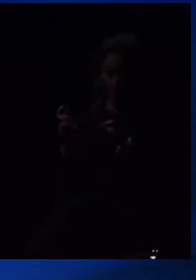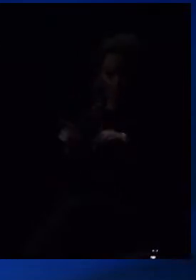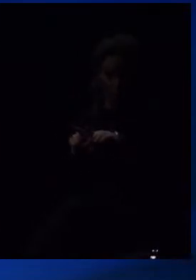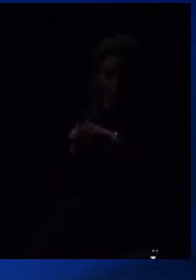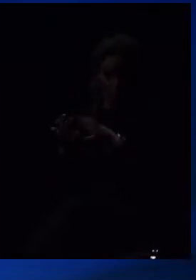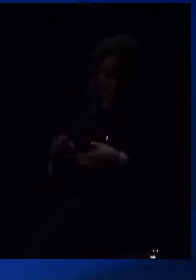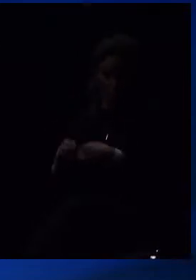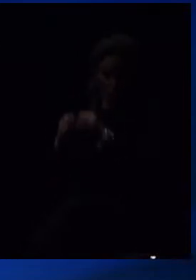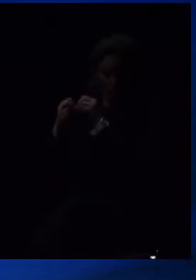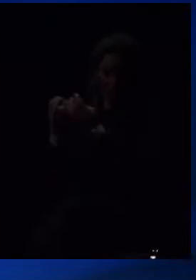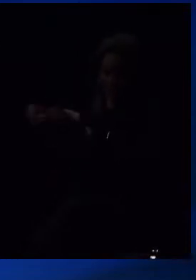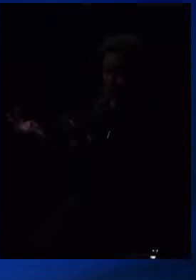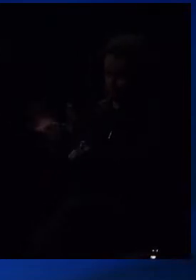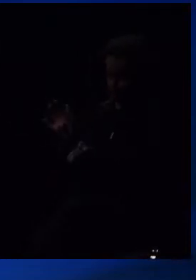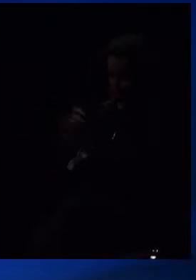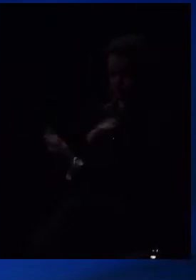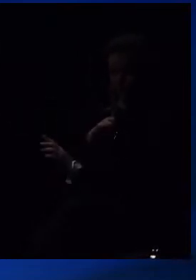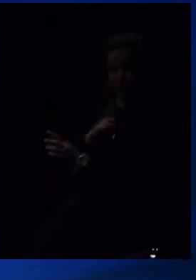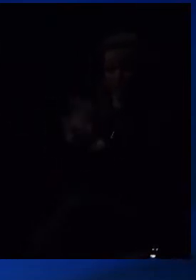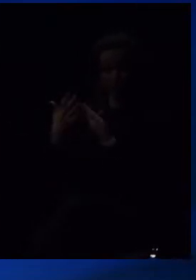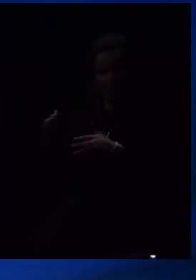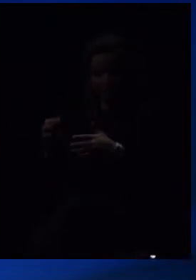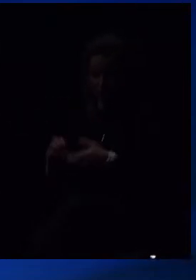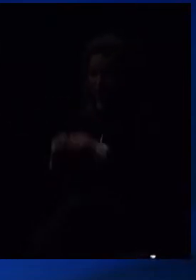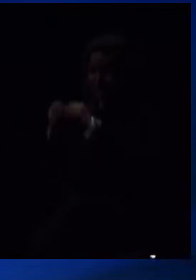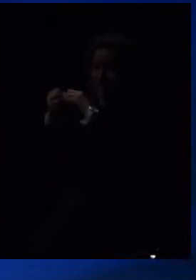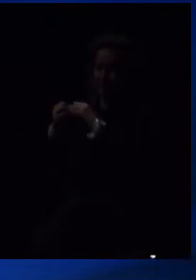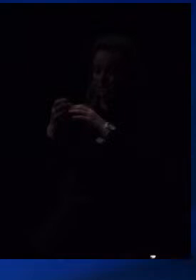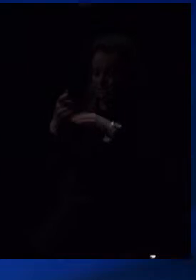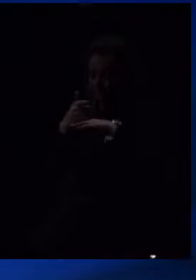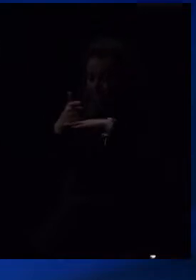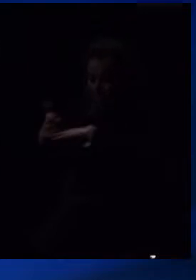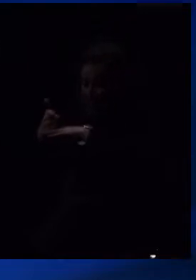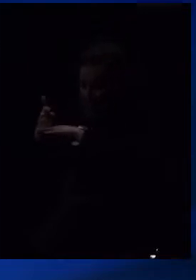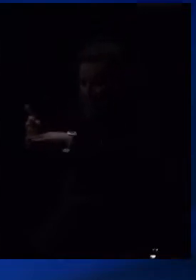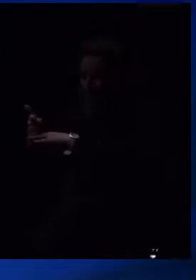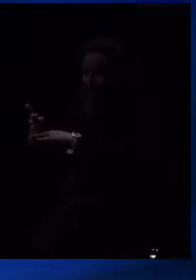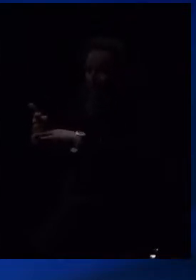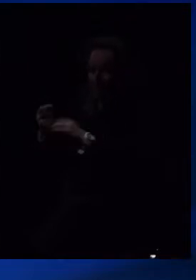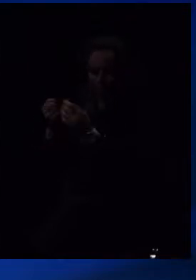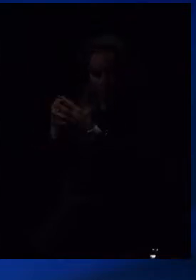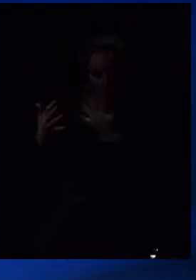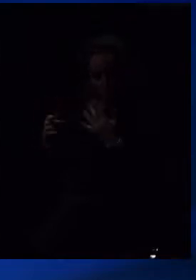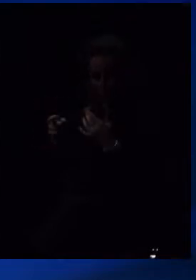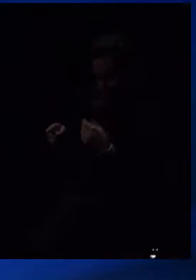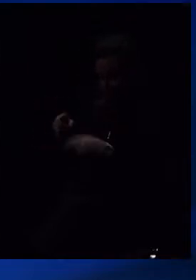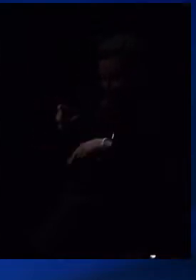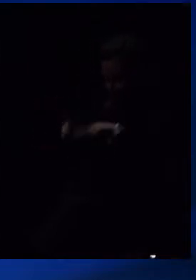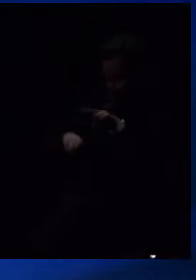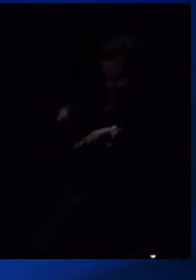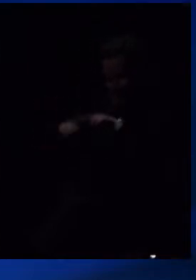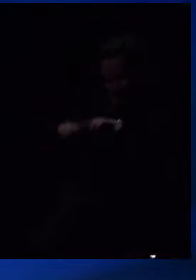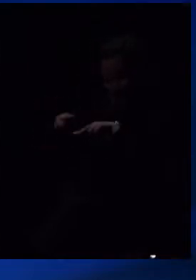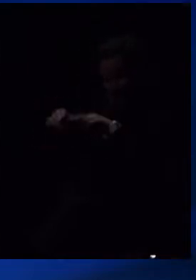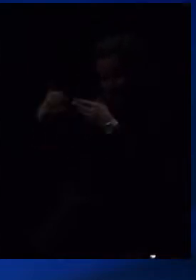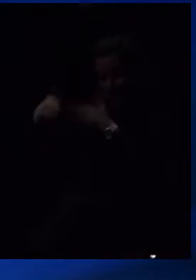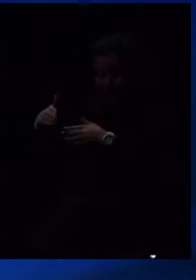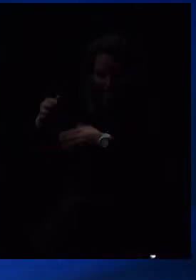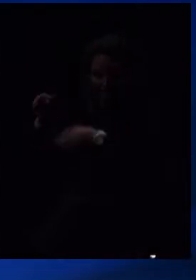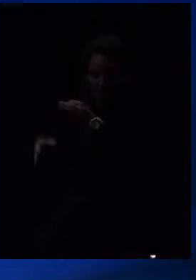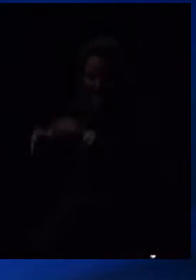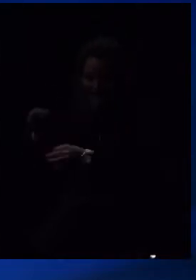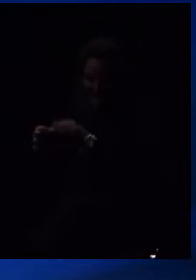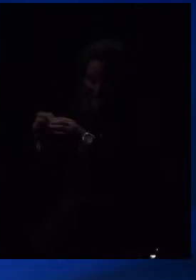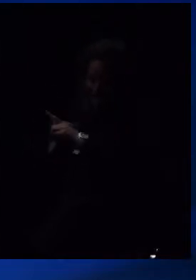crew, because we created camera LUT out of these tests that we pre-graded,